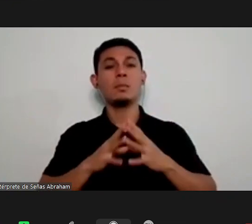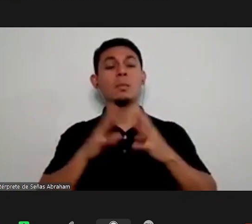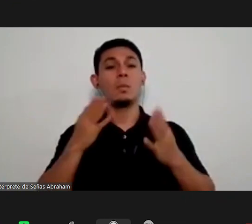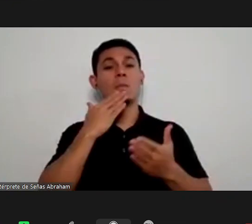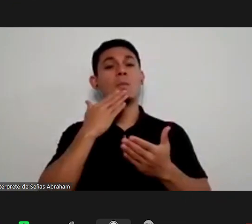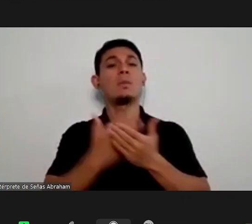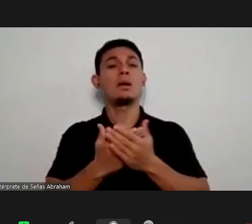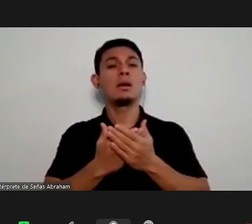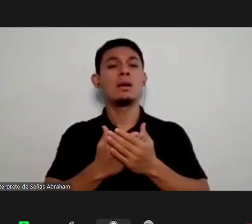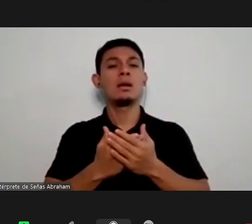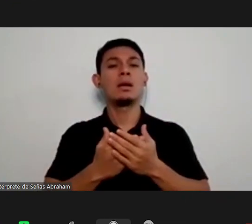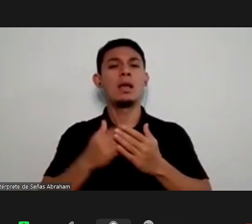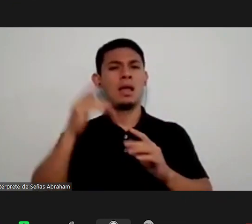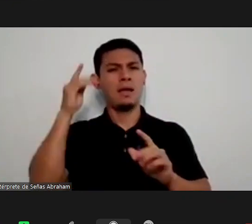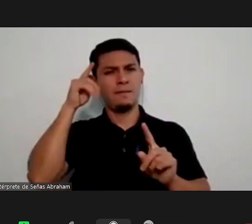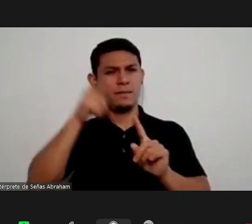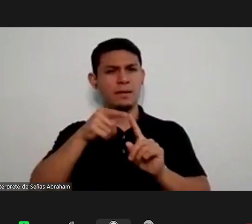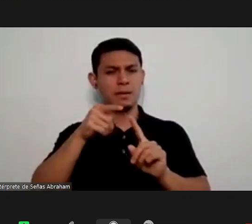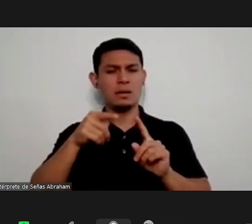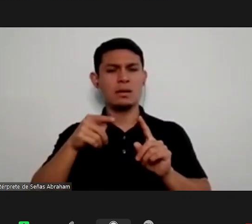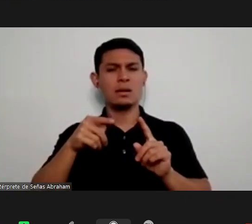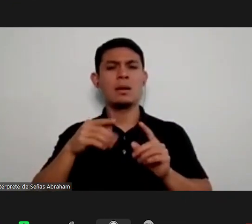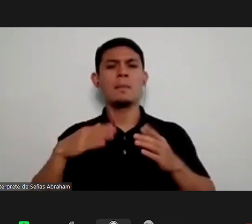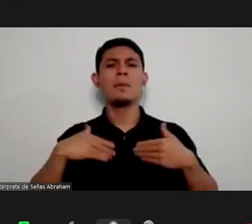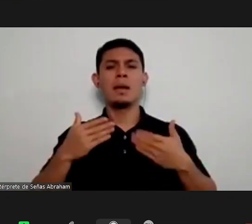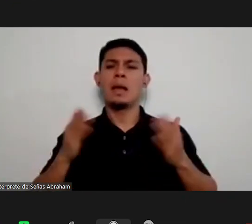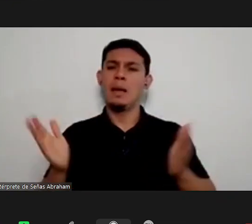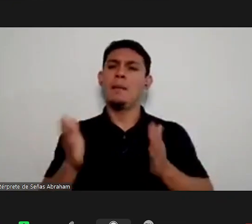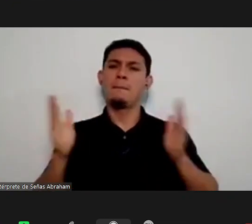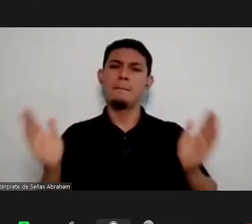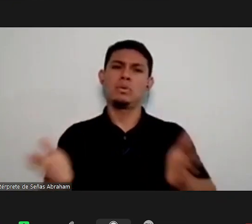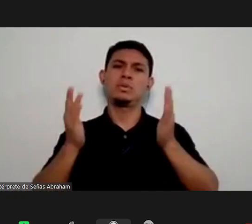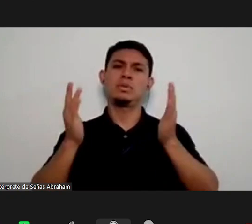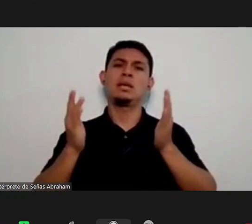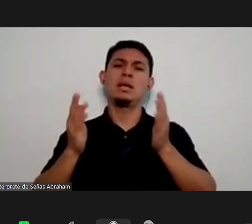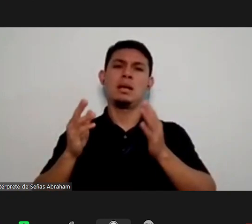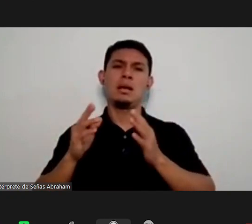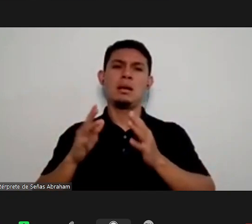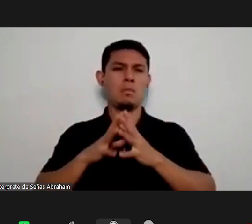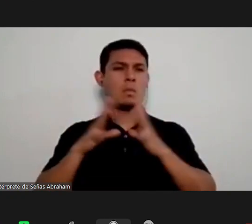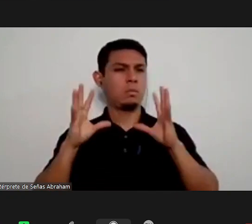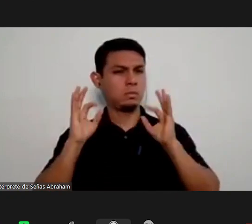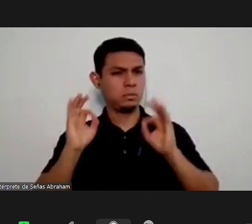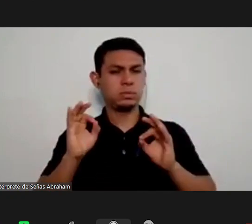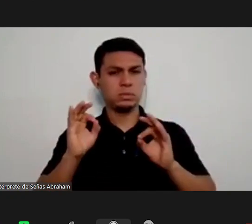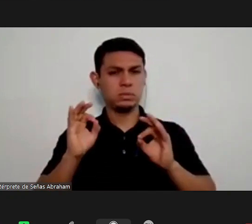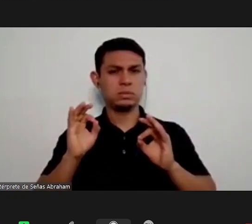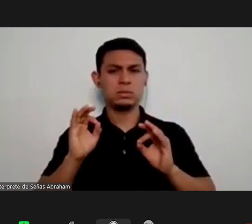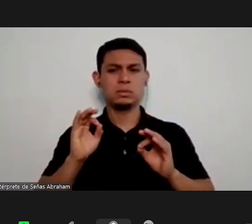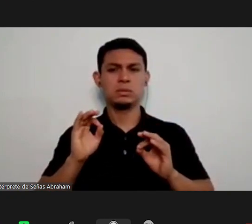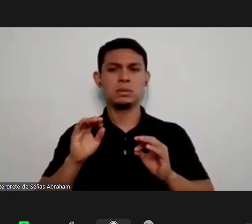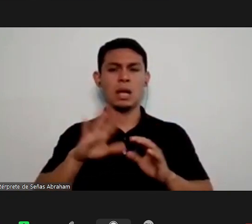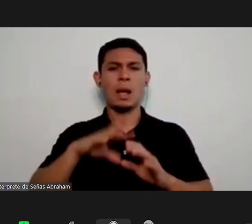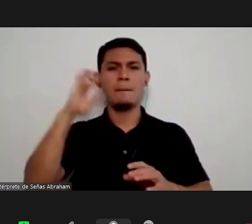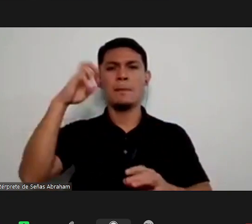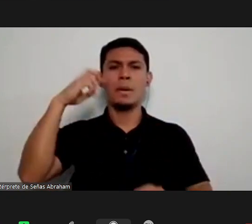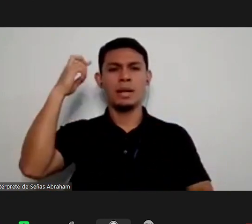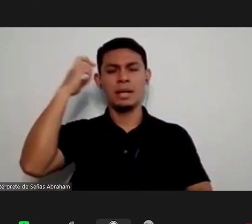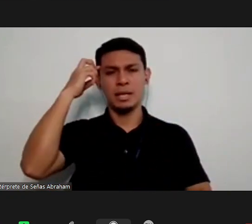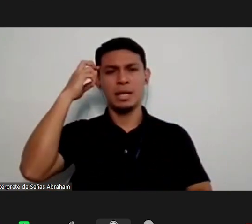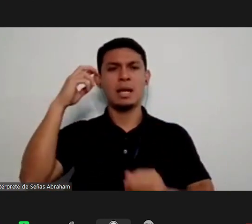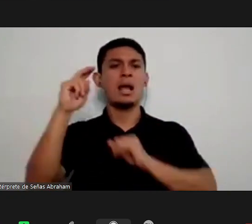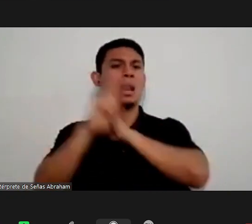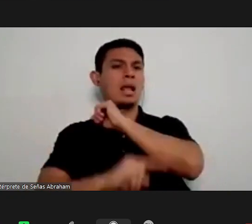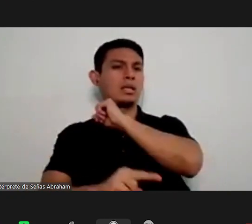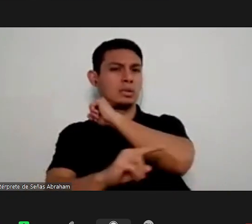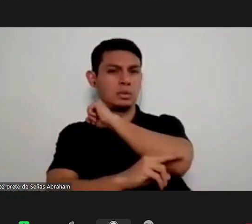that but to have a consensus and approaches that are so nice to say to be able